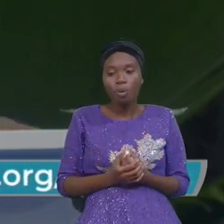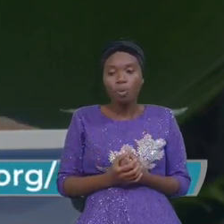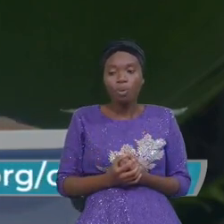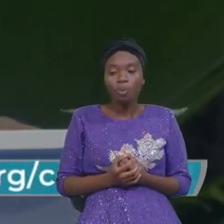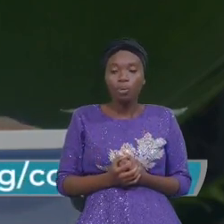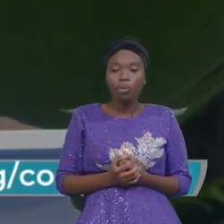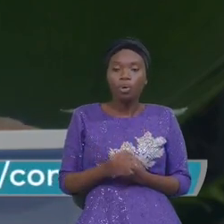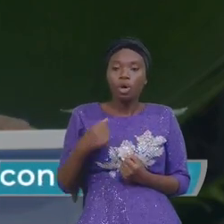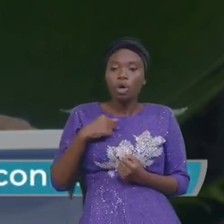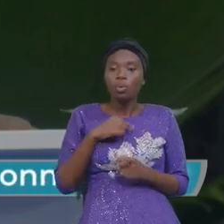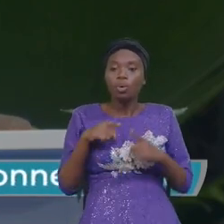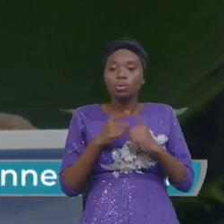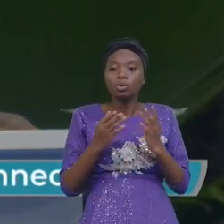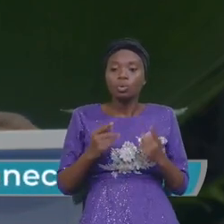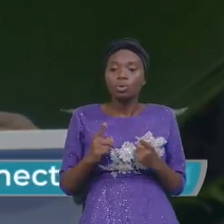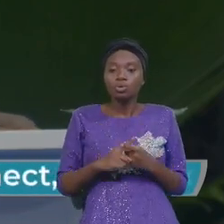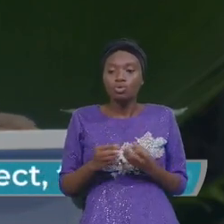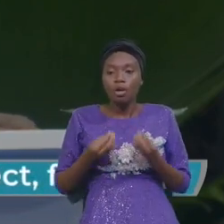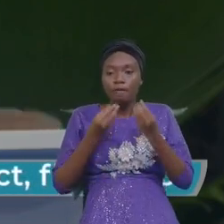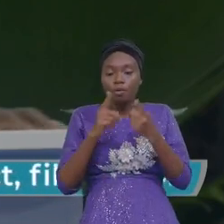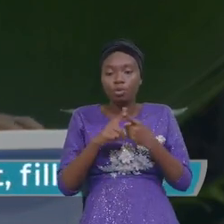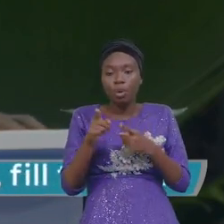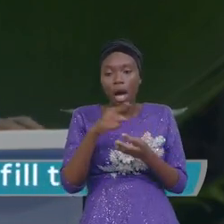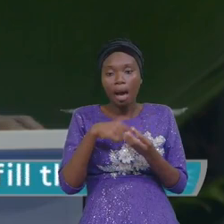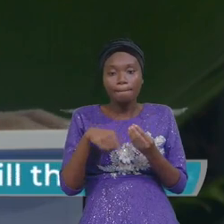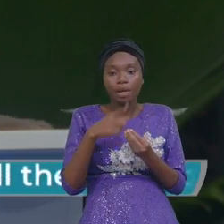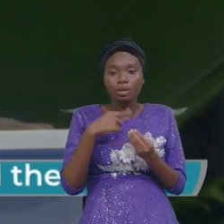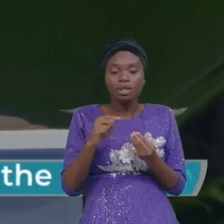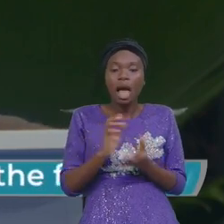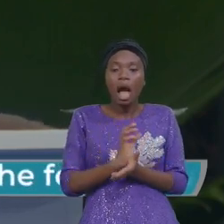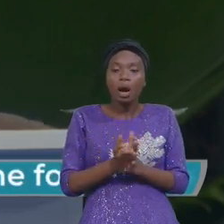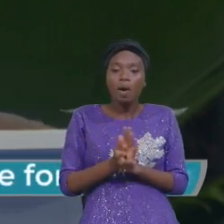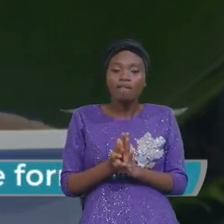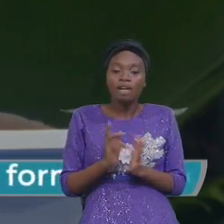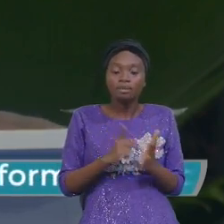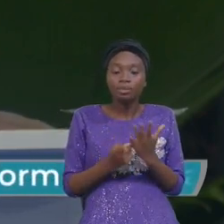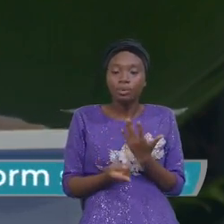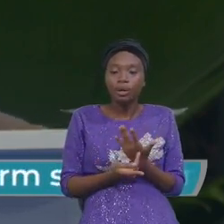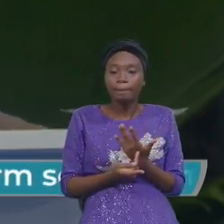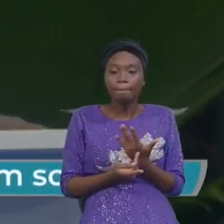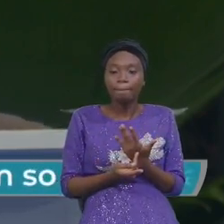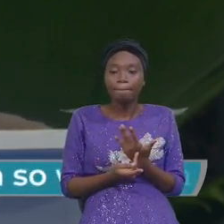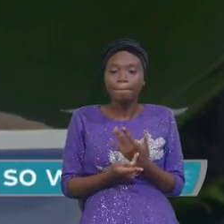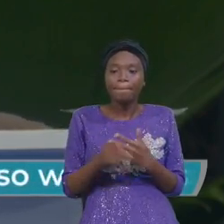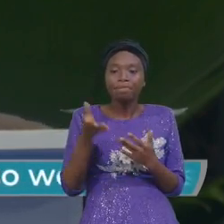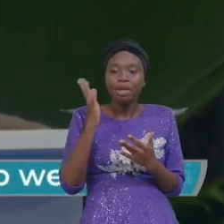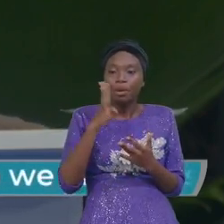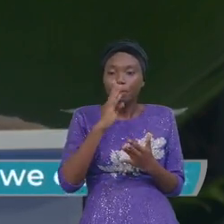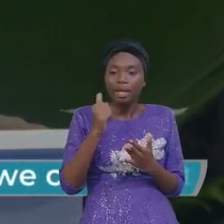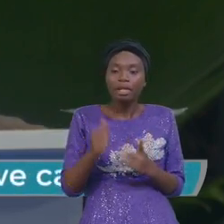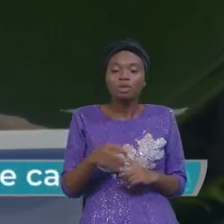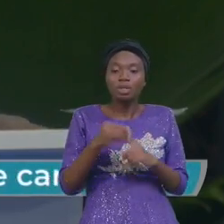We also want to inform you about the Converts Rally. There'll be a special